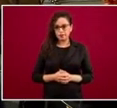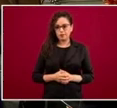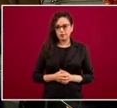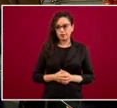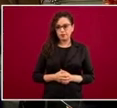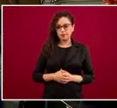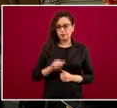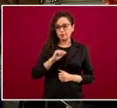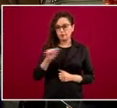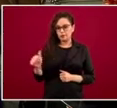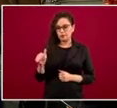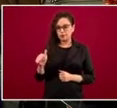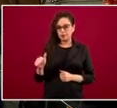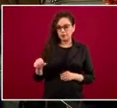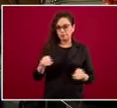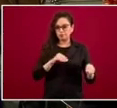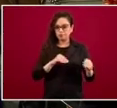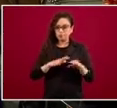Now let's talk about